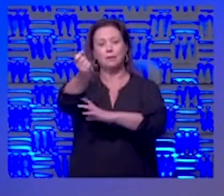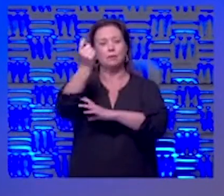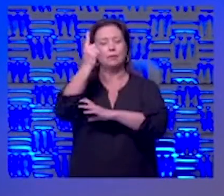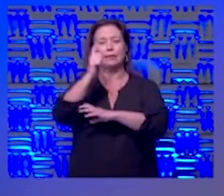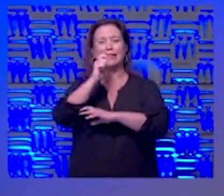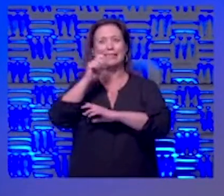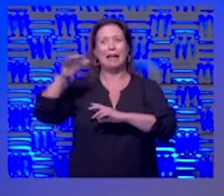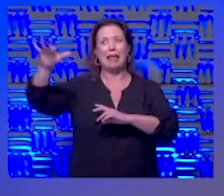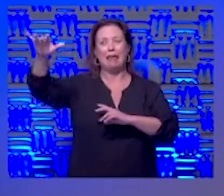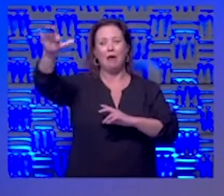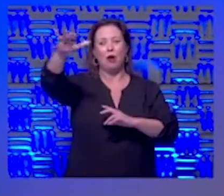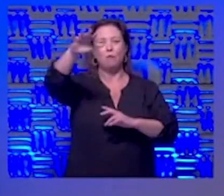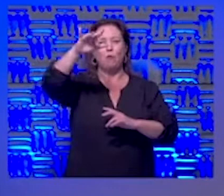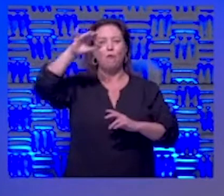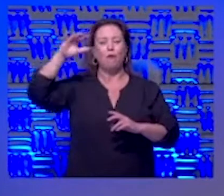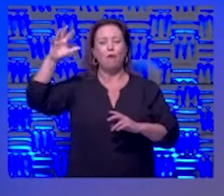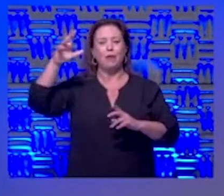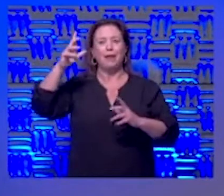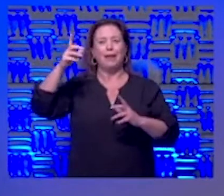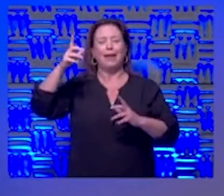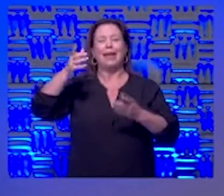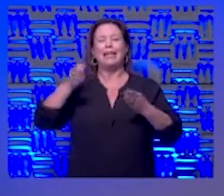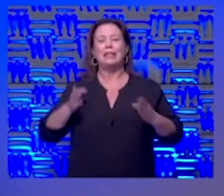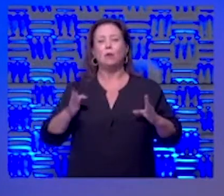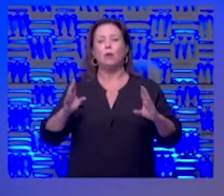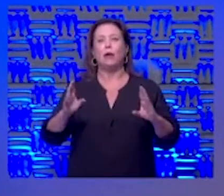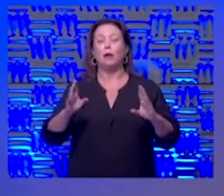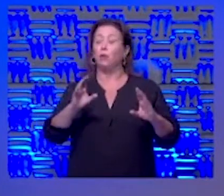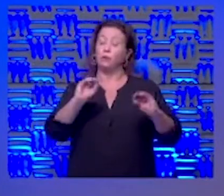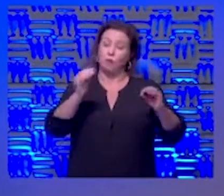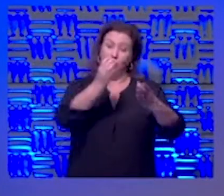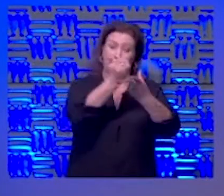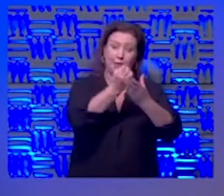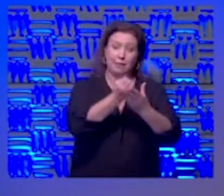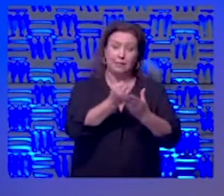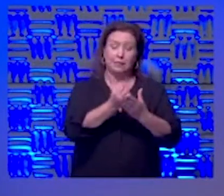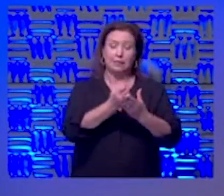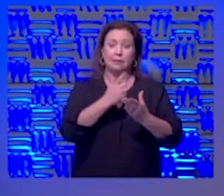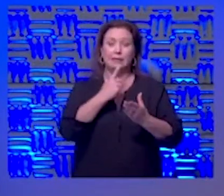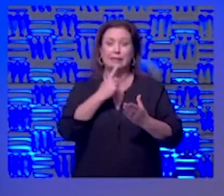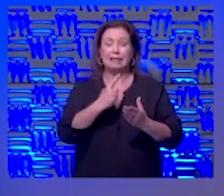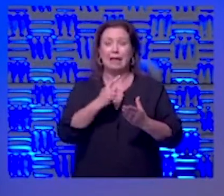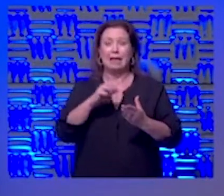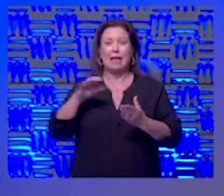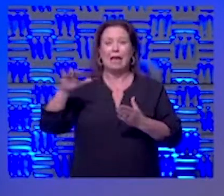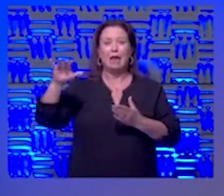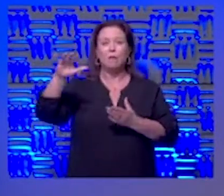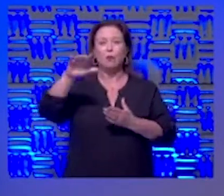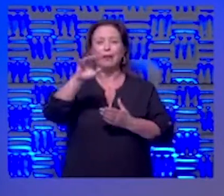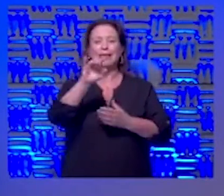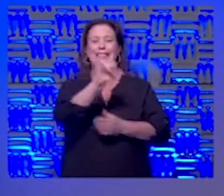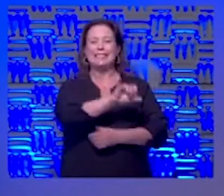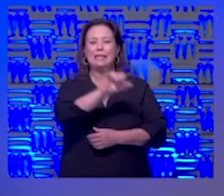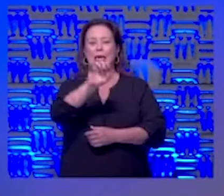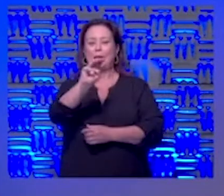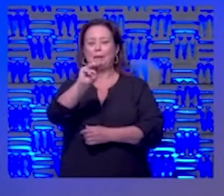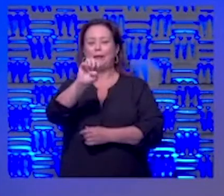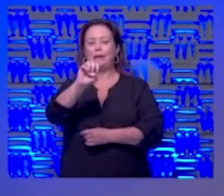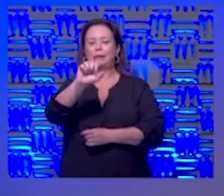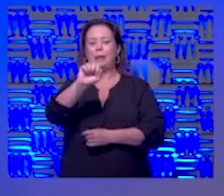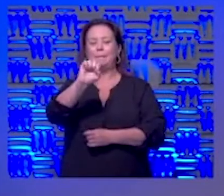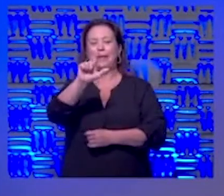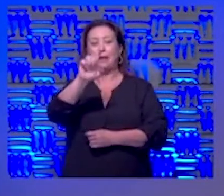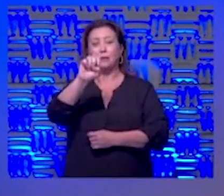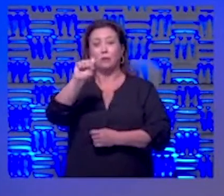not airborne in the fact of, and there is no evidence to support that it is not airborne in the fact of measles or